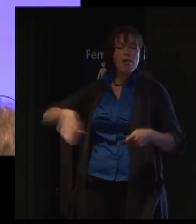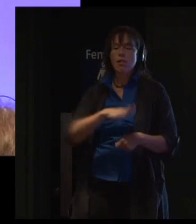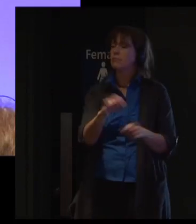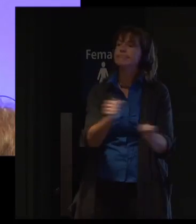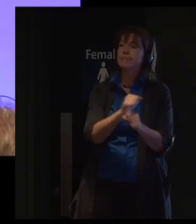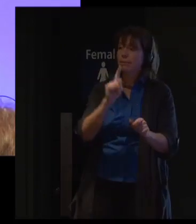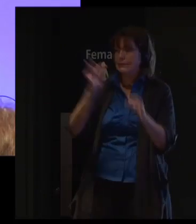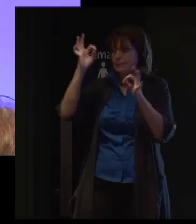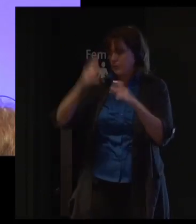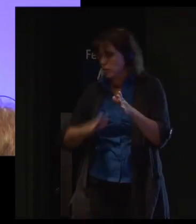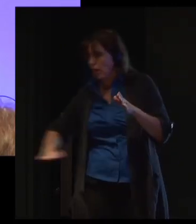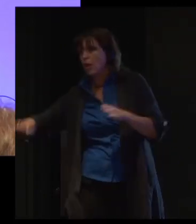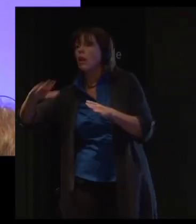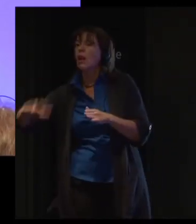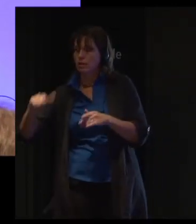So the next graphic.